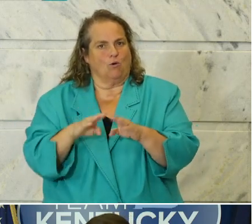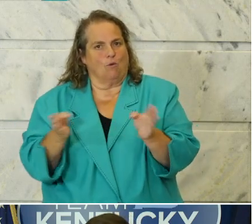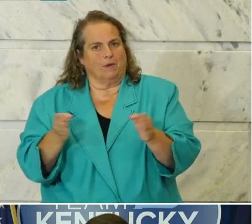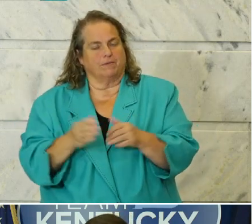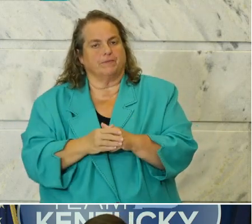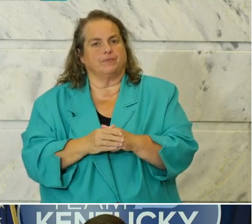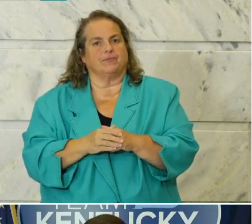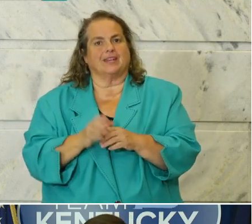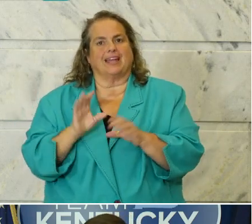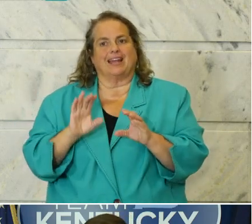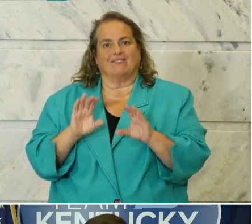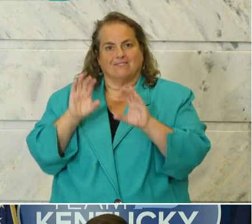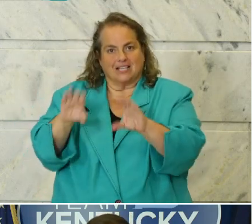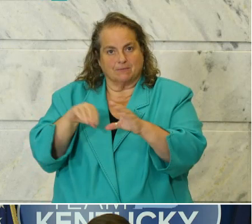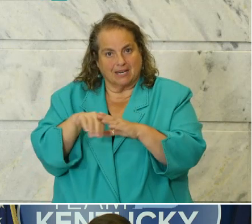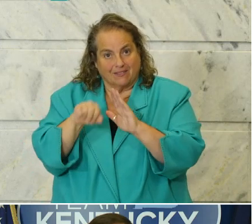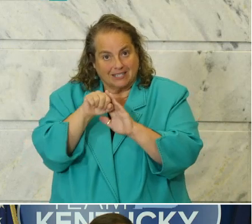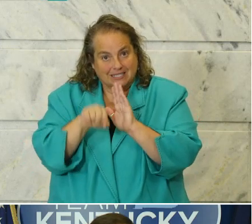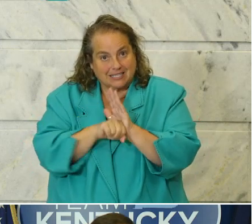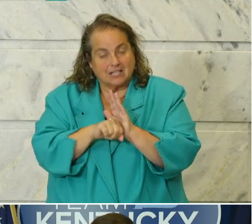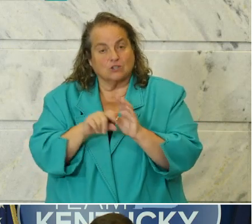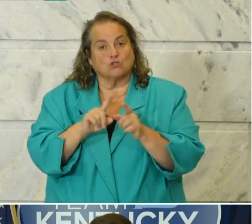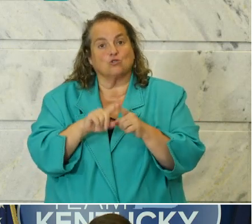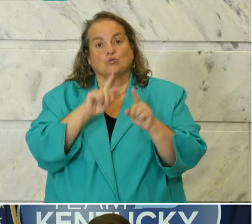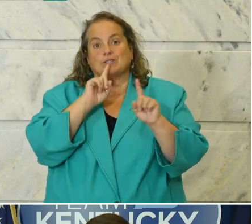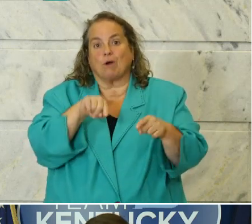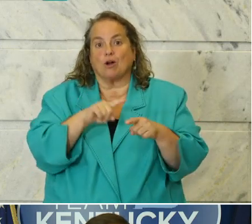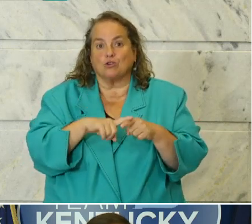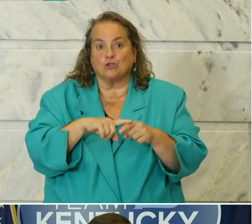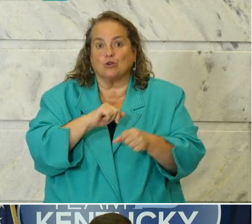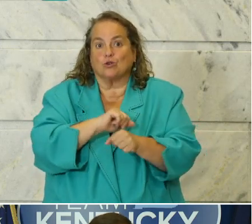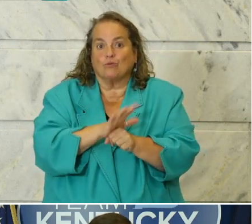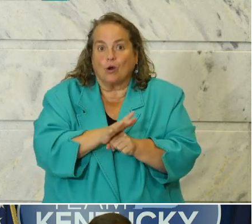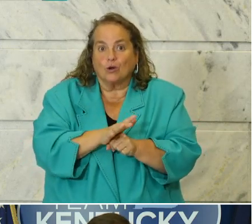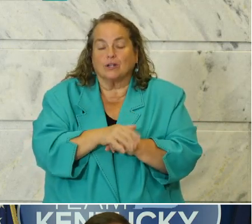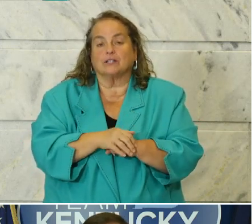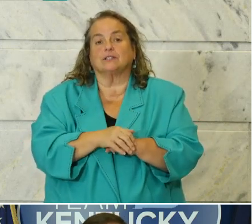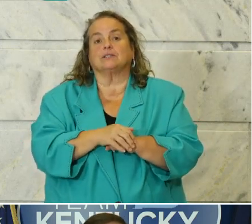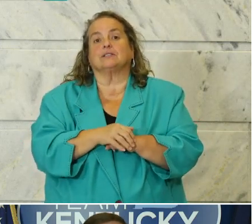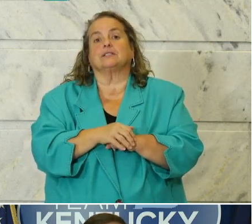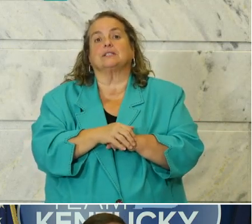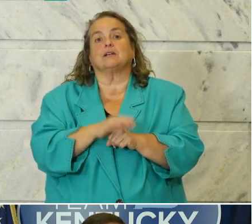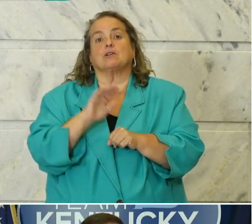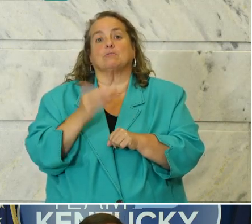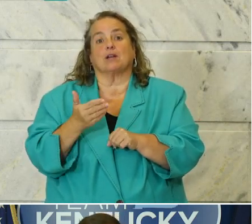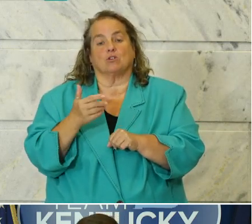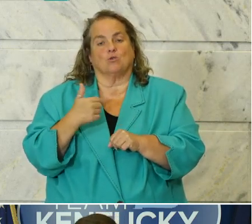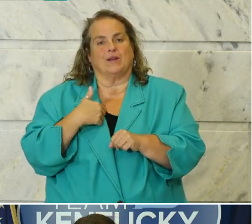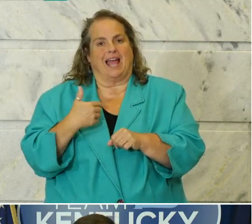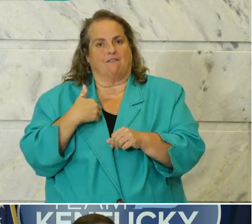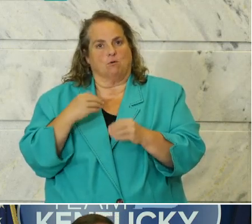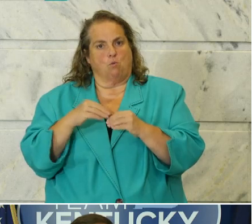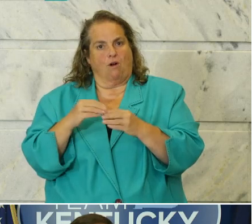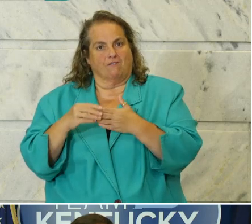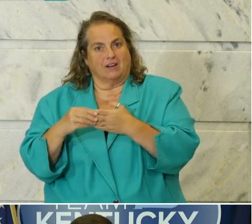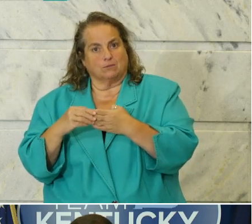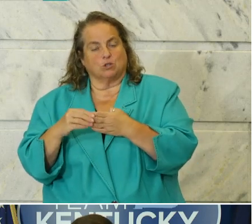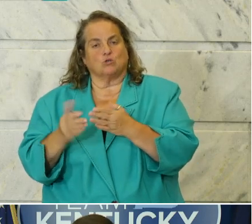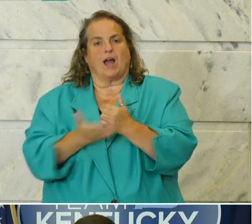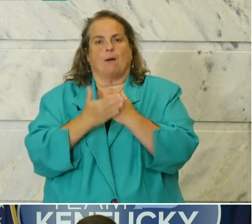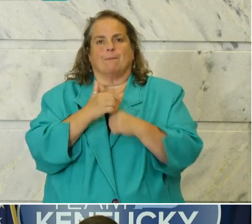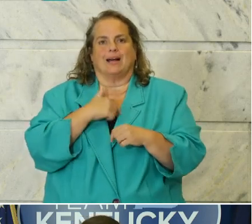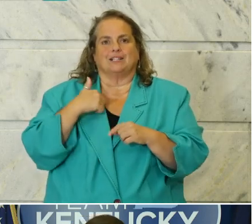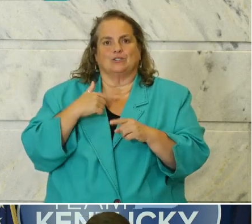states to respond to the coronavirus, the first CARES Act, that while not giving us a lot of flexibility, helped us defray